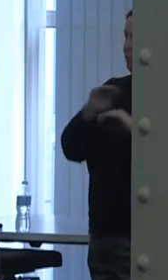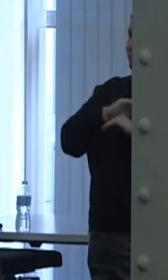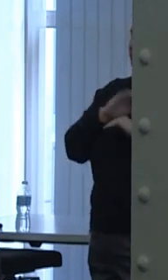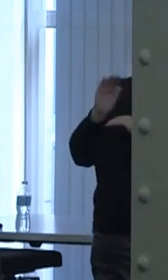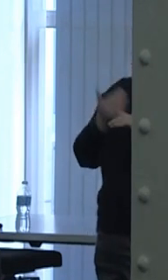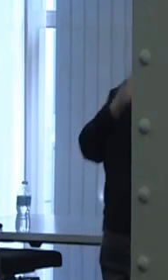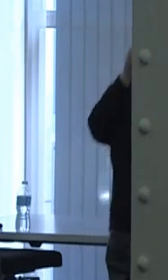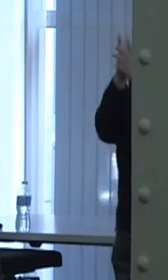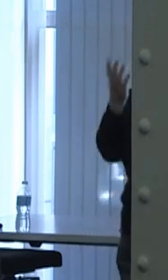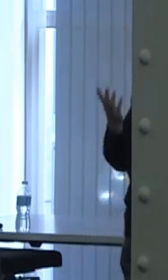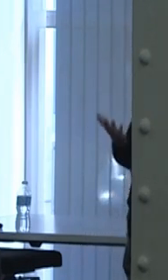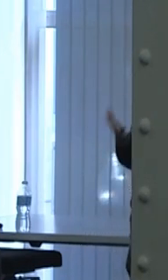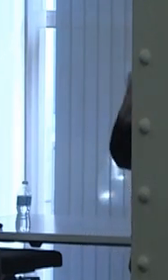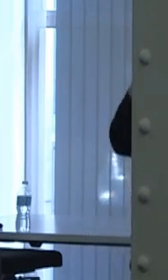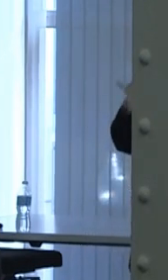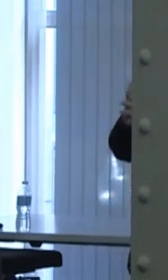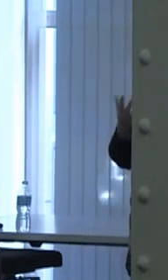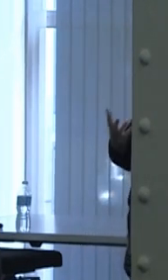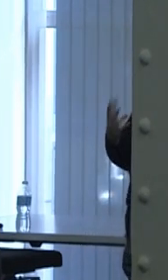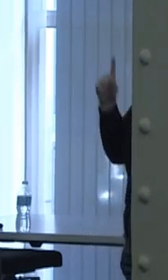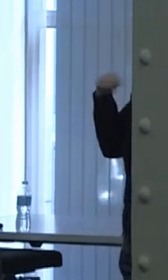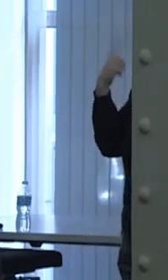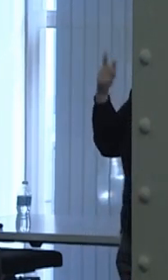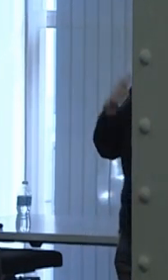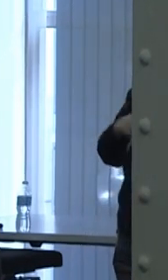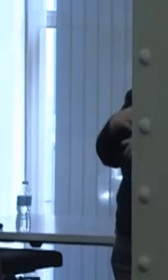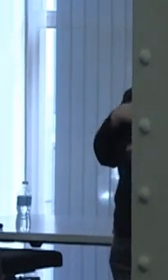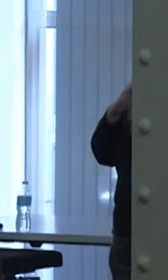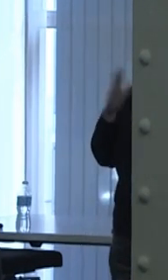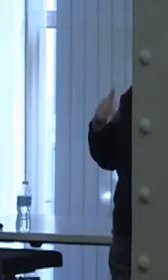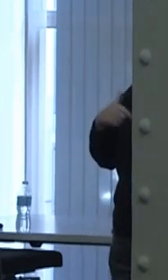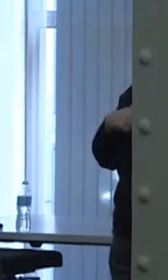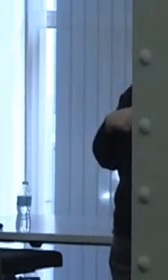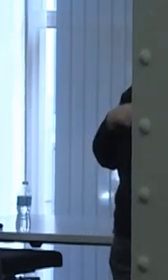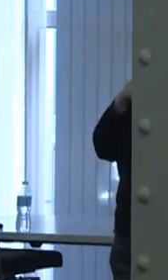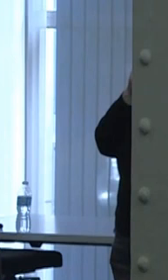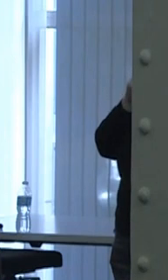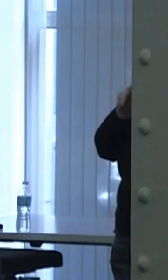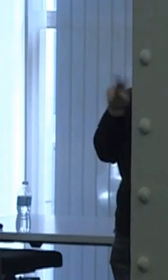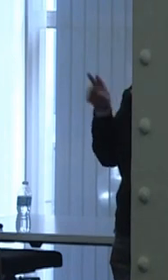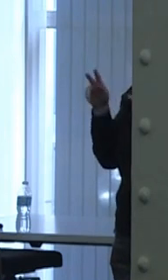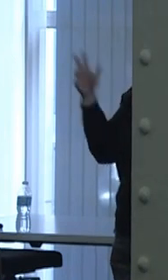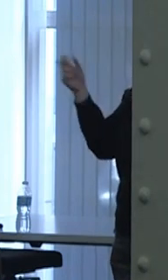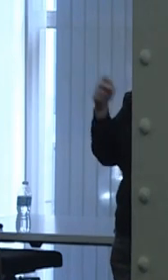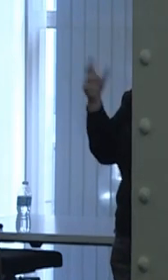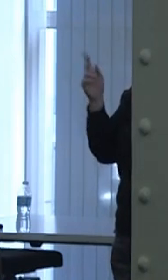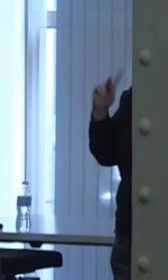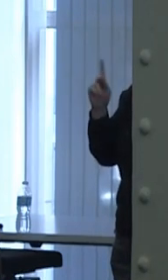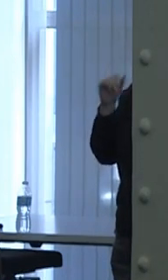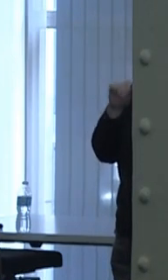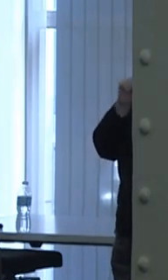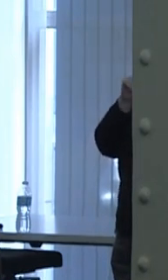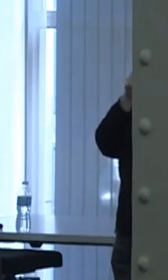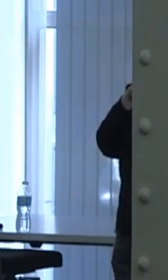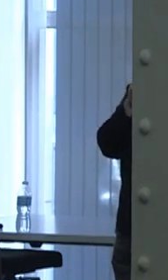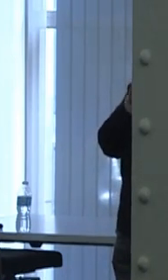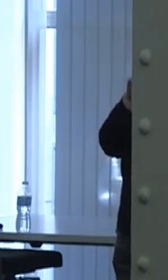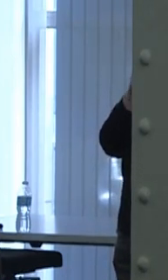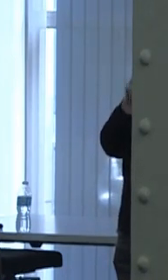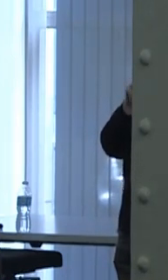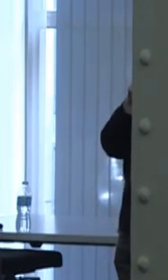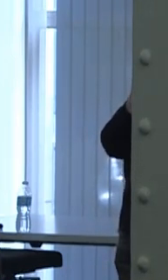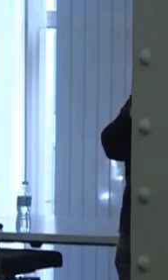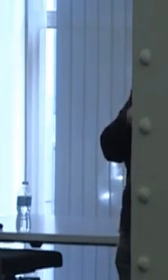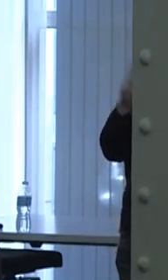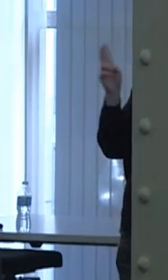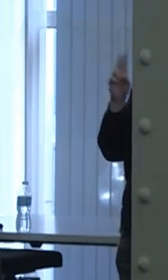mission. Over my time in the White House, we looked at and brought together folks like Sonia Renee Taylor from The Body Is Not an